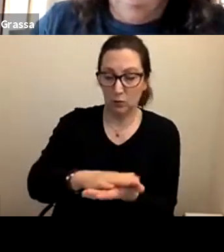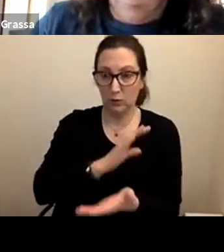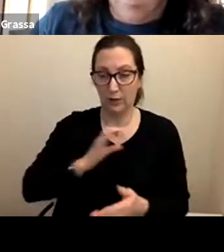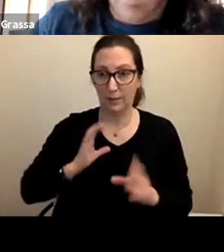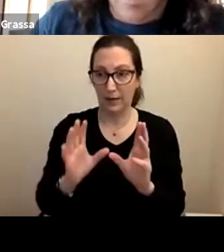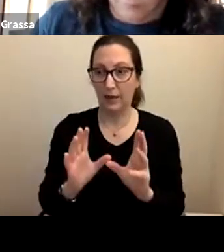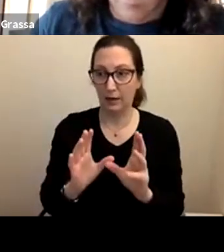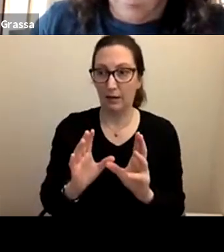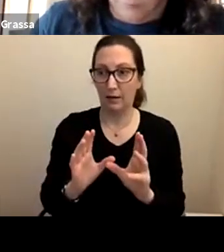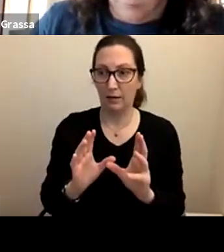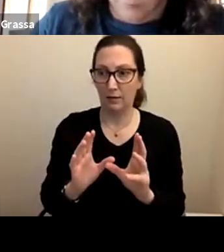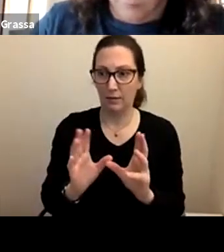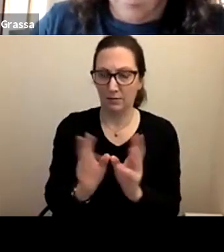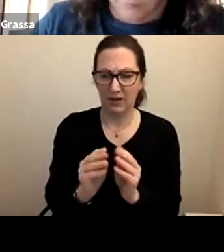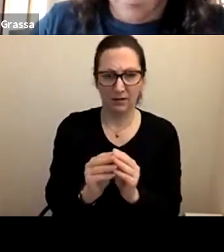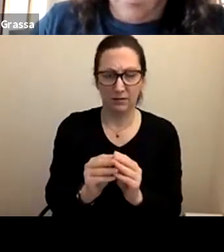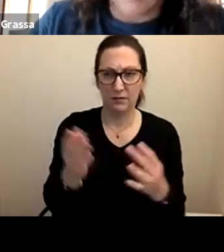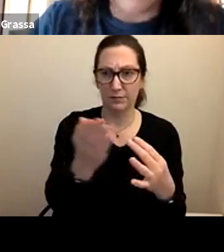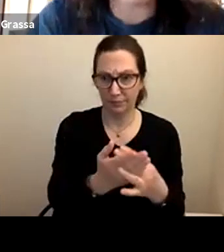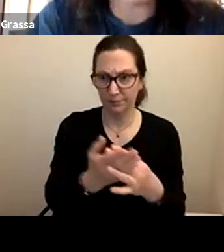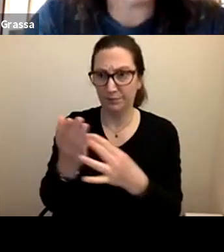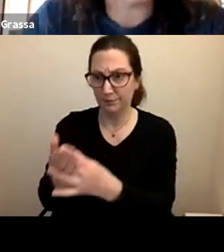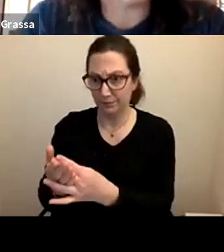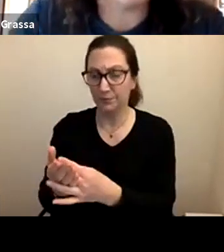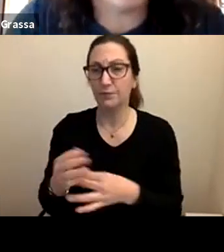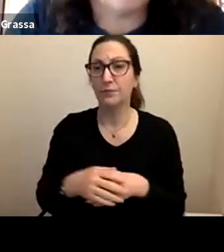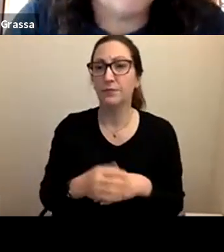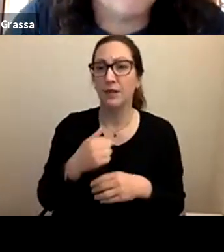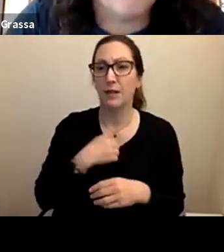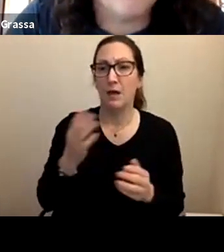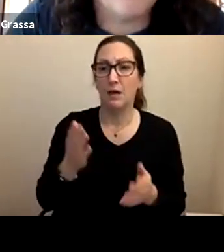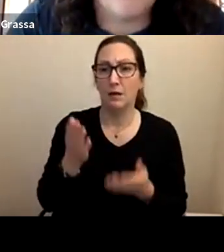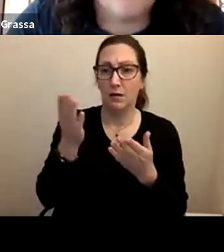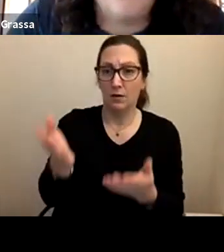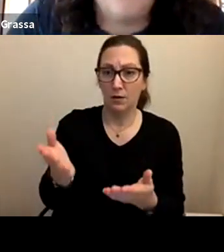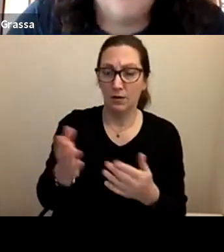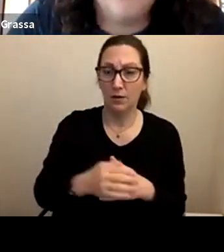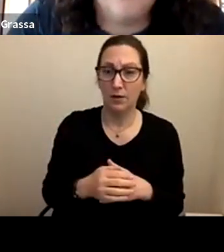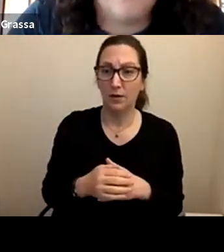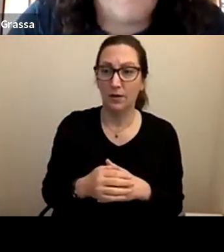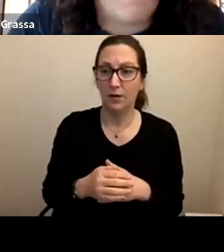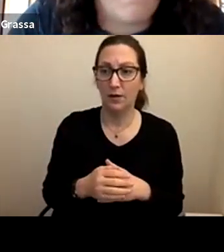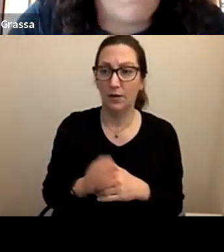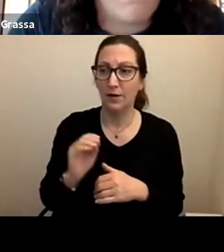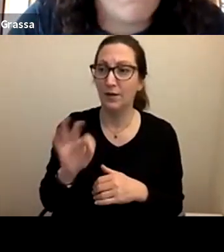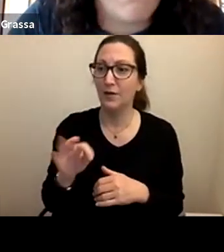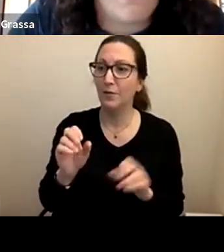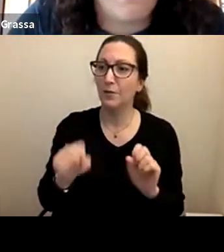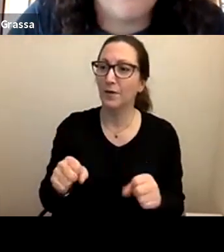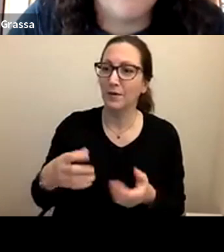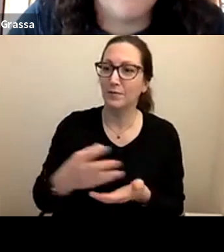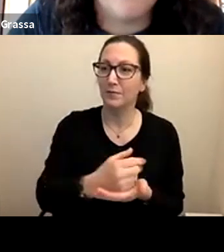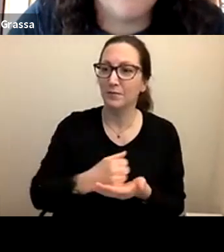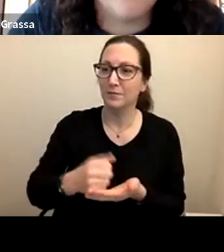like to suggest that moving forward, if we can get the data that's